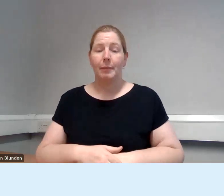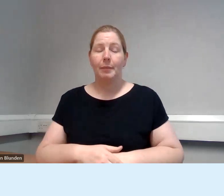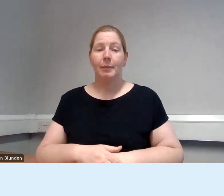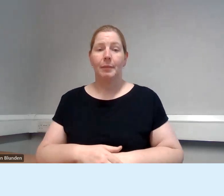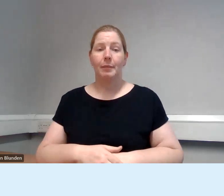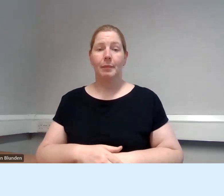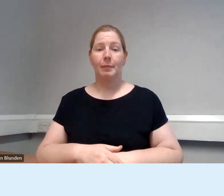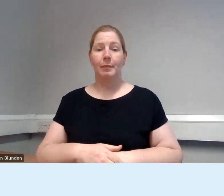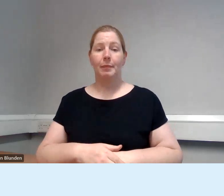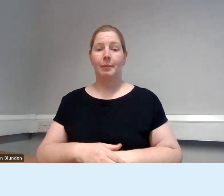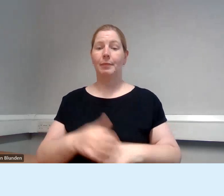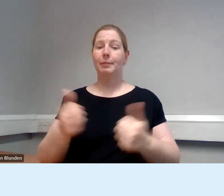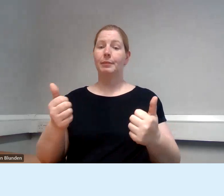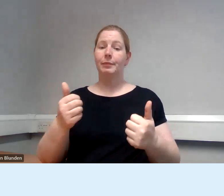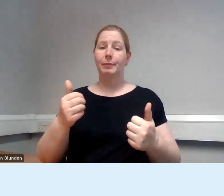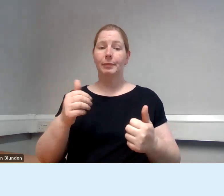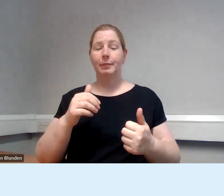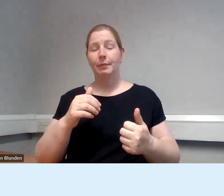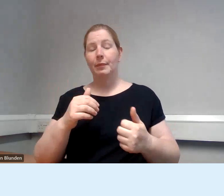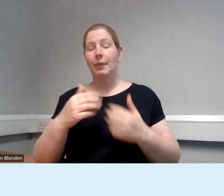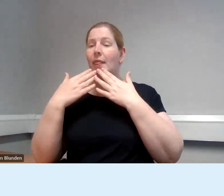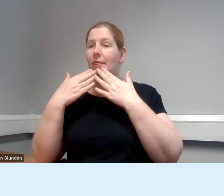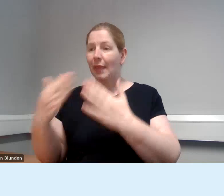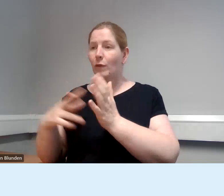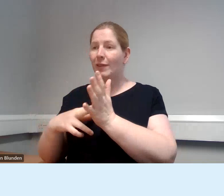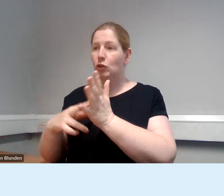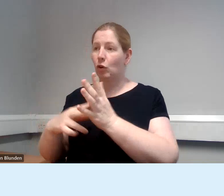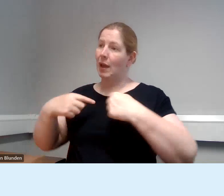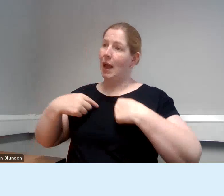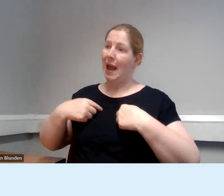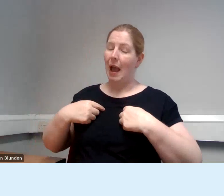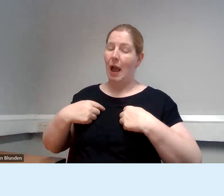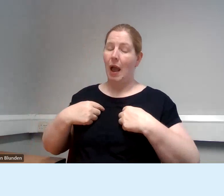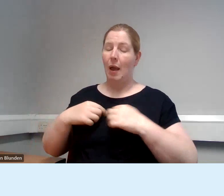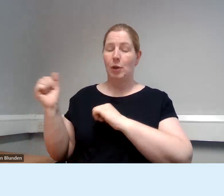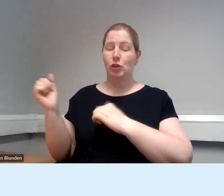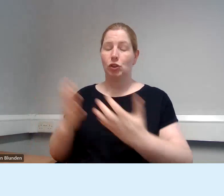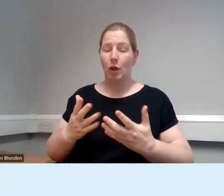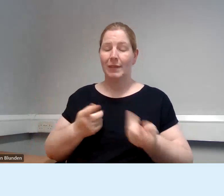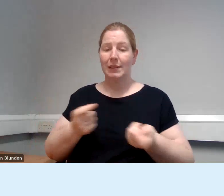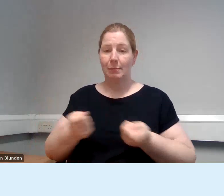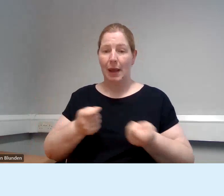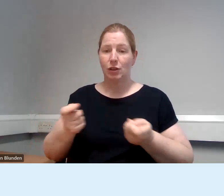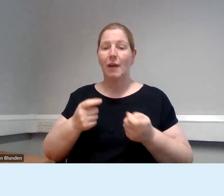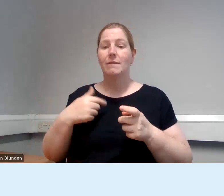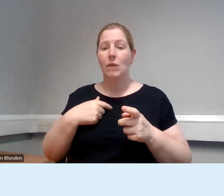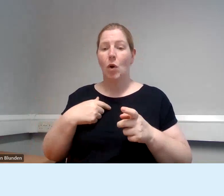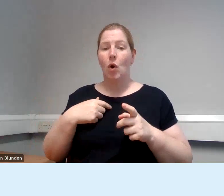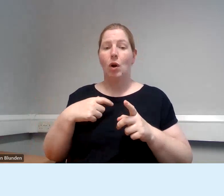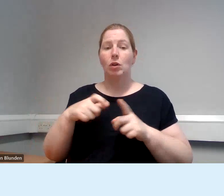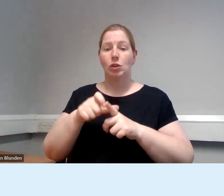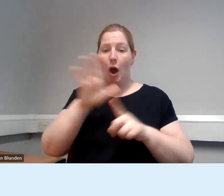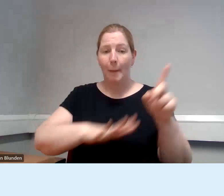Hi, yeah, thanks, Victoria. I'm a service manager for the Derbyshire Home from Hospital Support Service. And I just think maybe